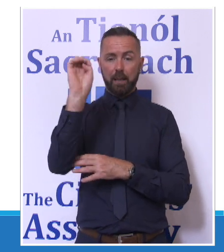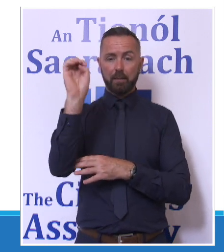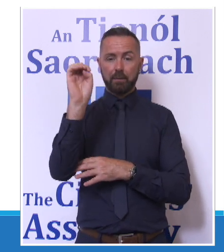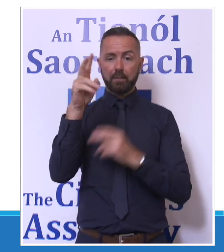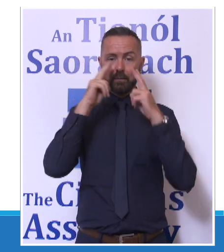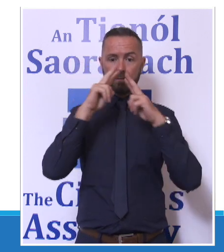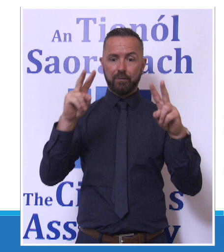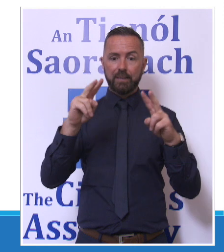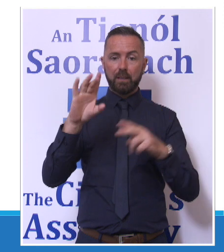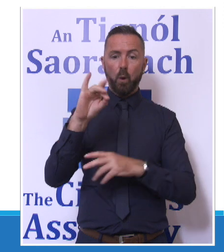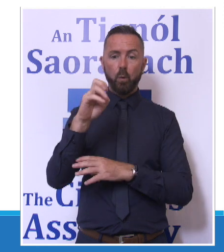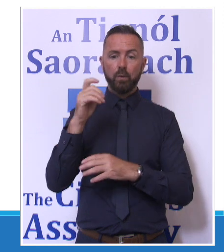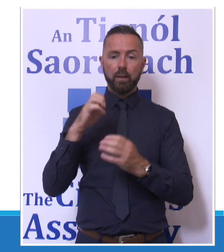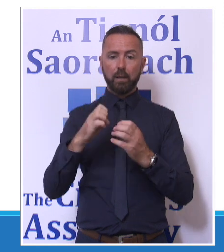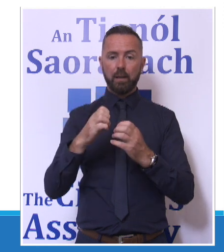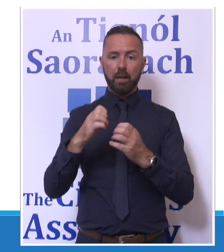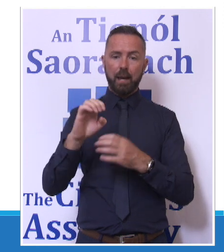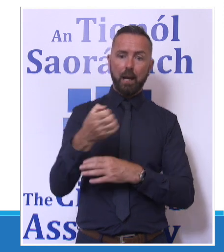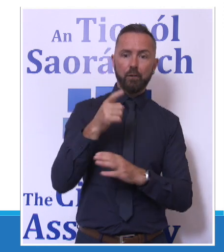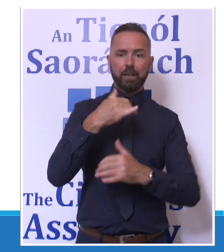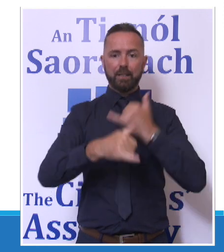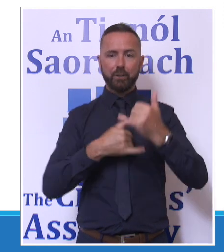potential investors who might want to come and set up in the area.